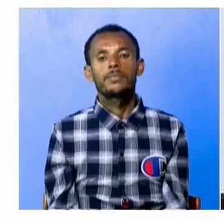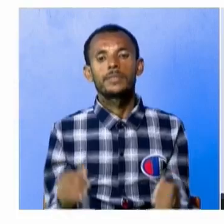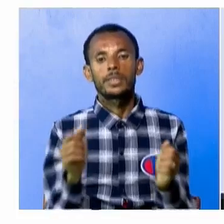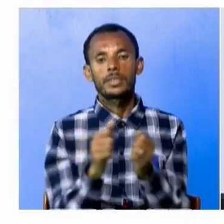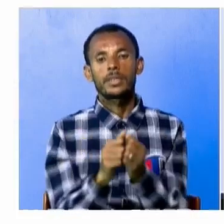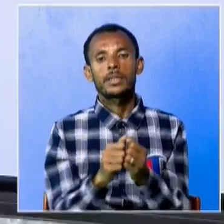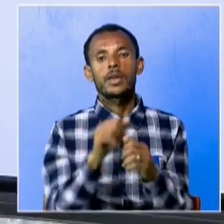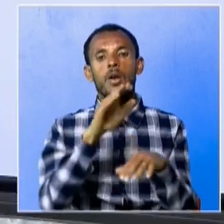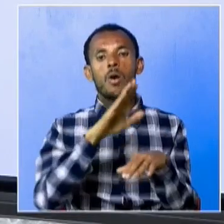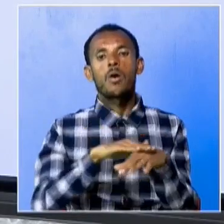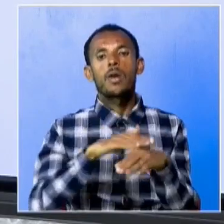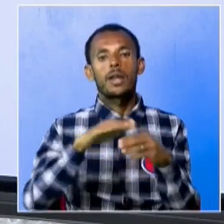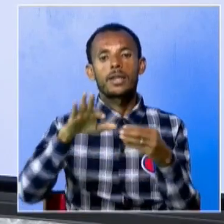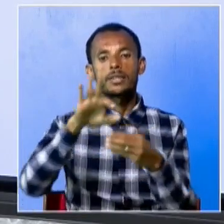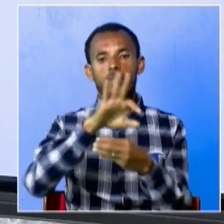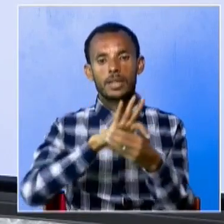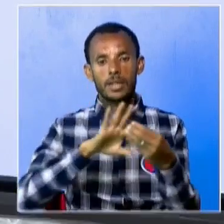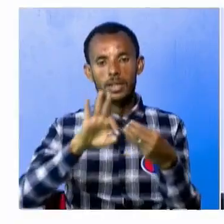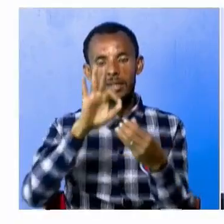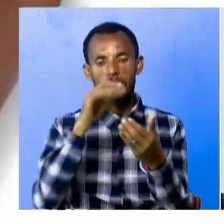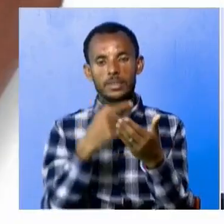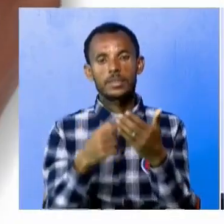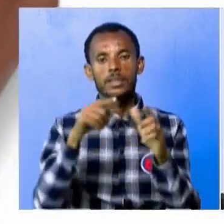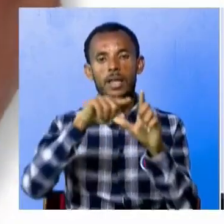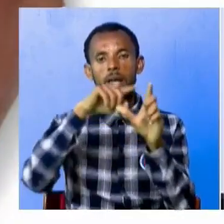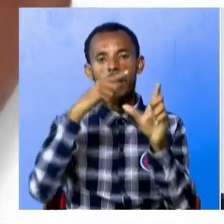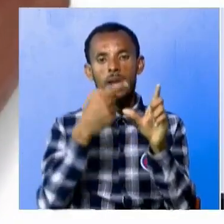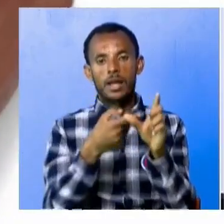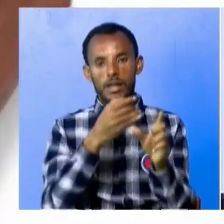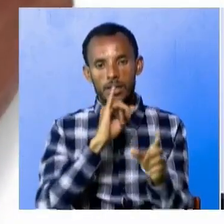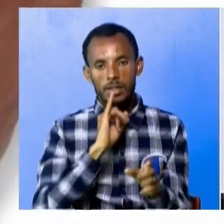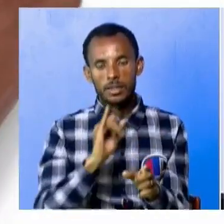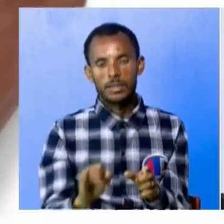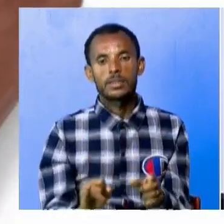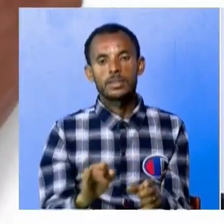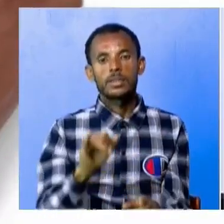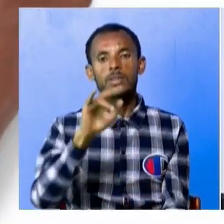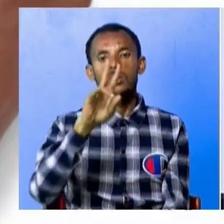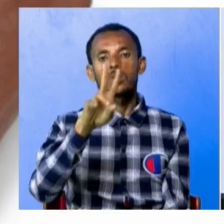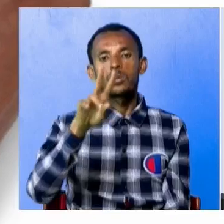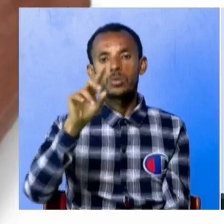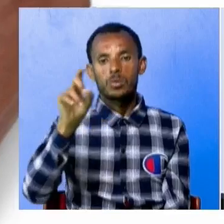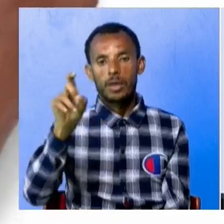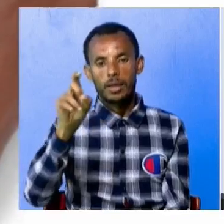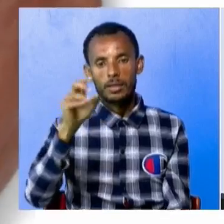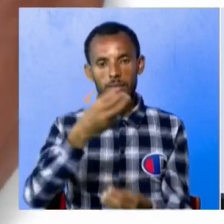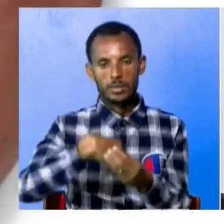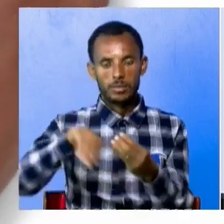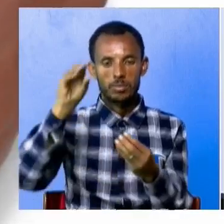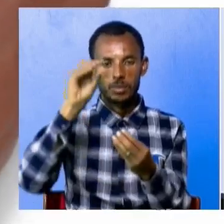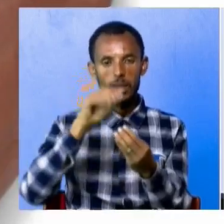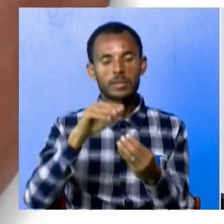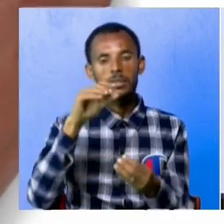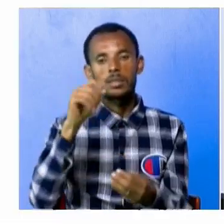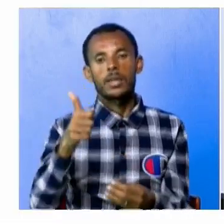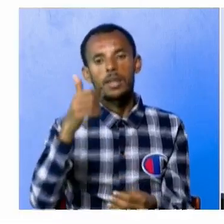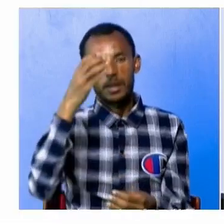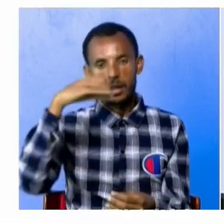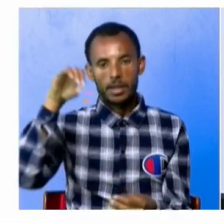a circle. Say this angle is 2x plus 10